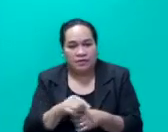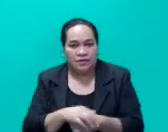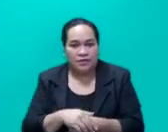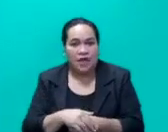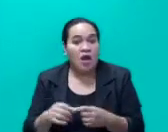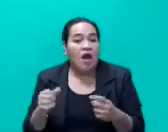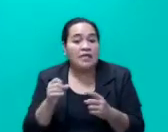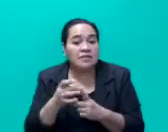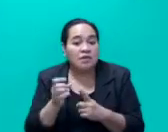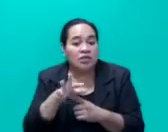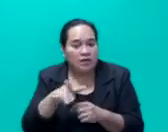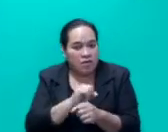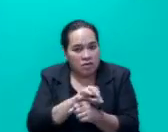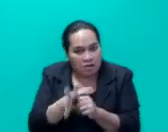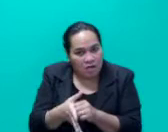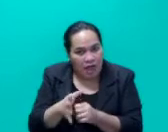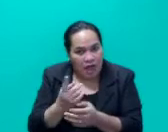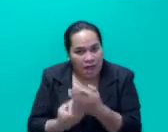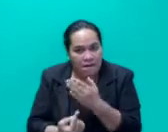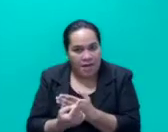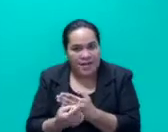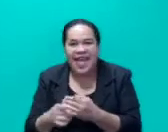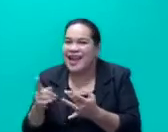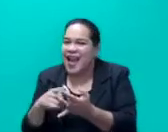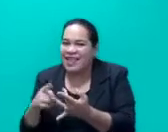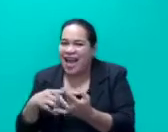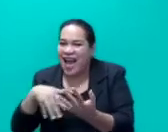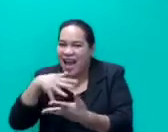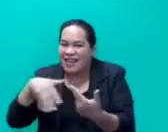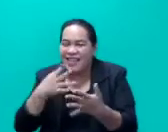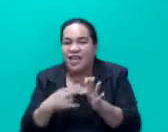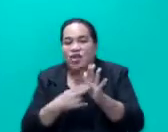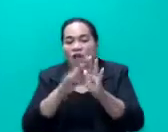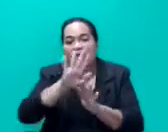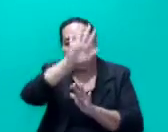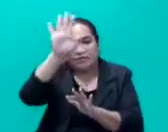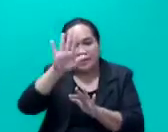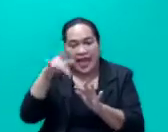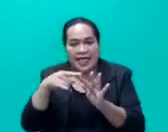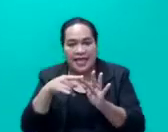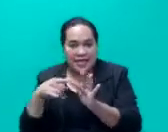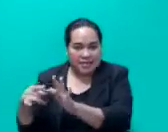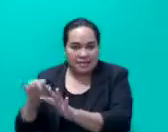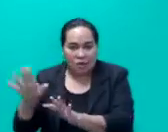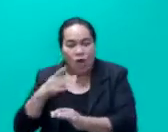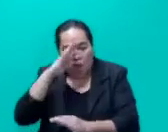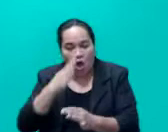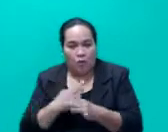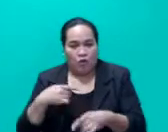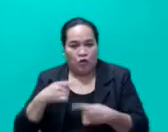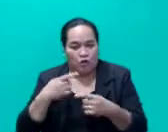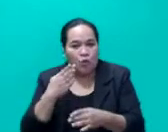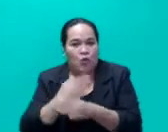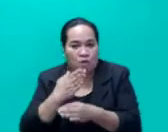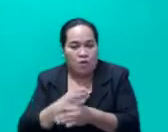particularly during COVID-19 pandemic and TC Asa and Ana in the northern and the eastern divisions, and we hope to continue with this work as